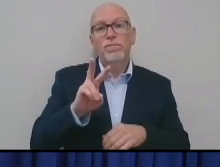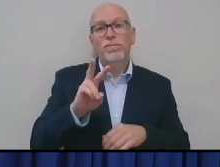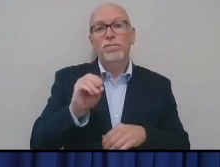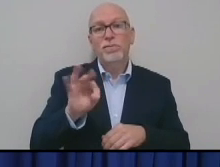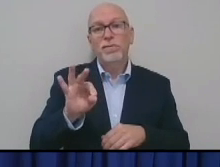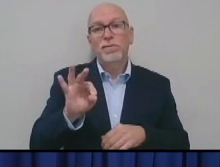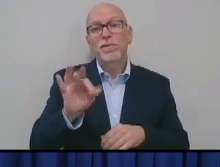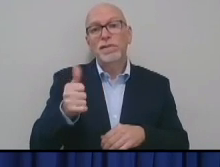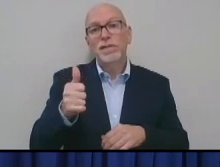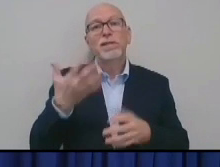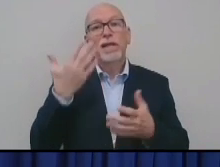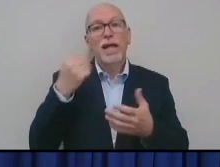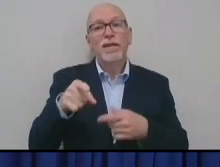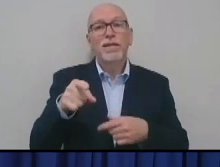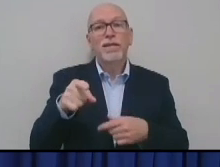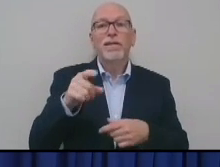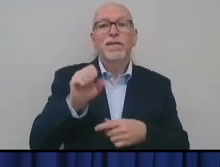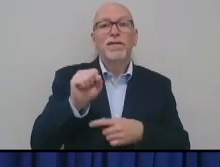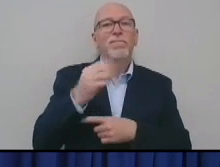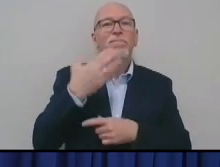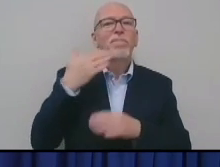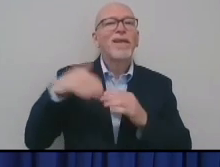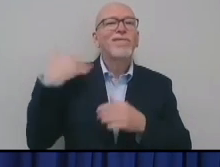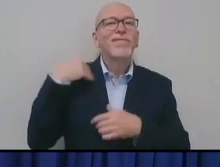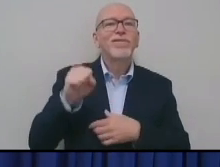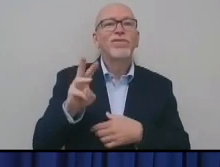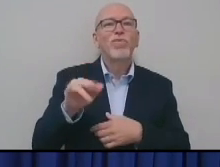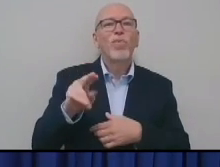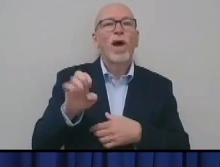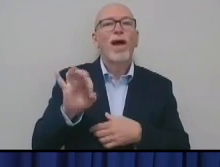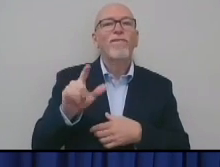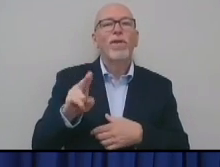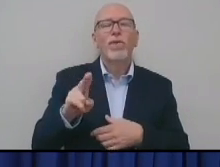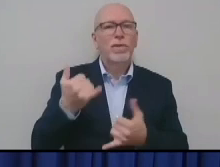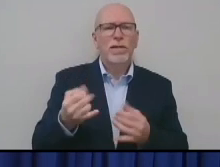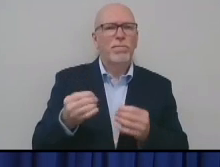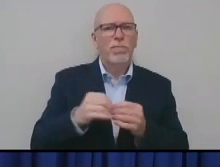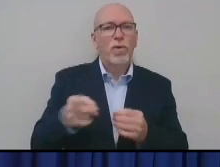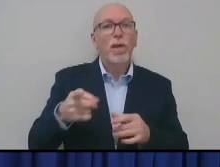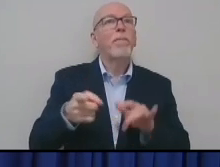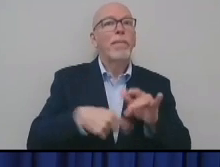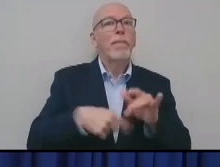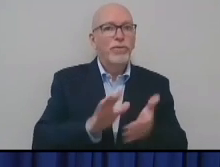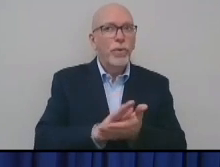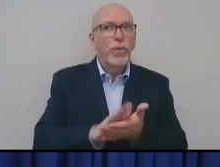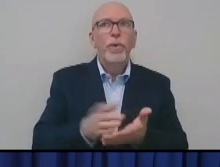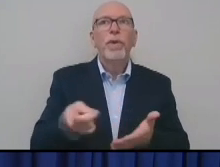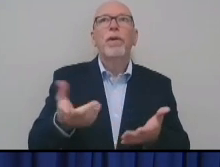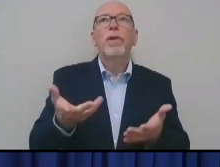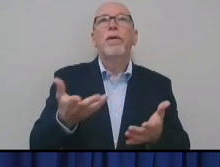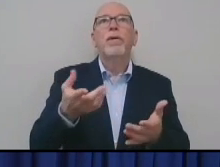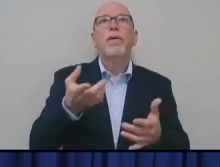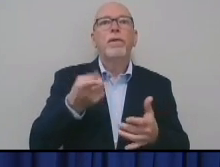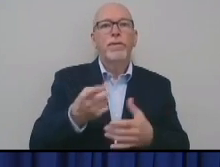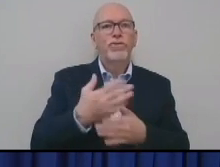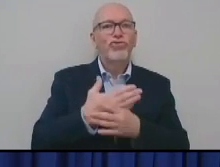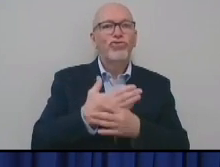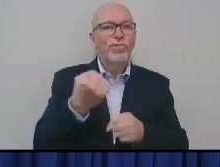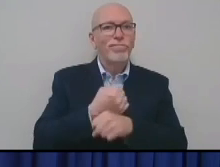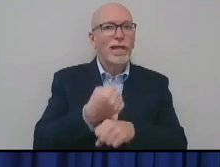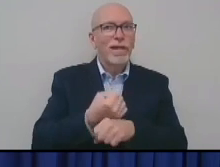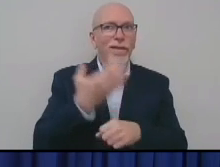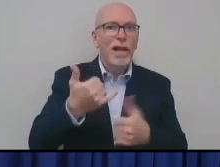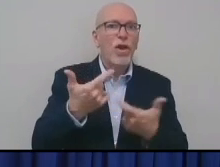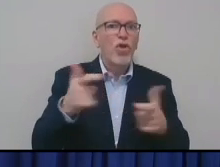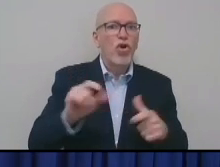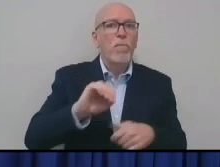that's right. So it's not that they haven't been affected. They really have. I mean, missing school. You were sharing the data that a large percentage,